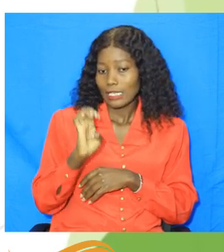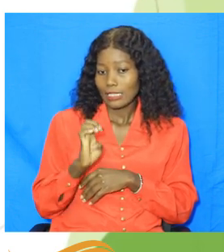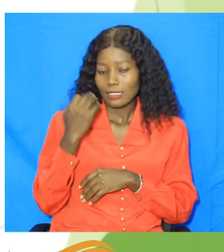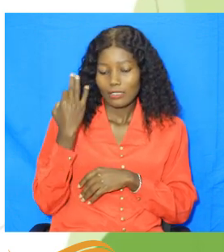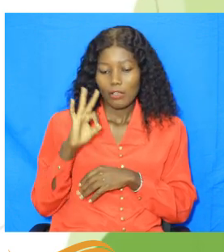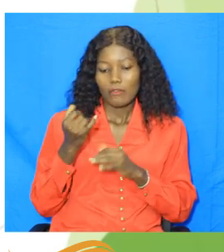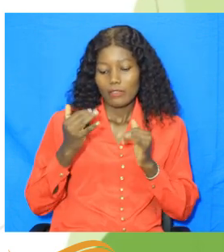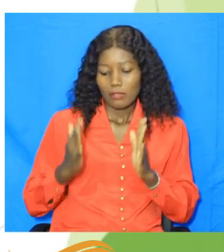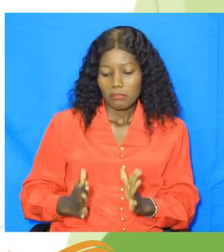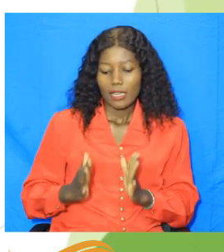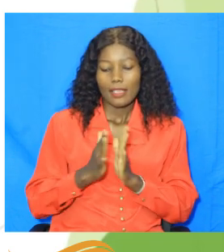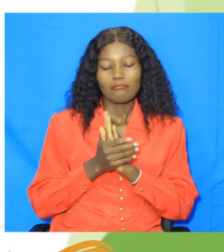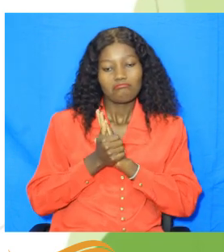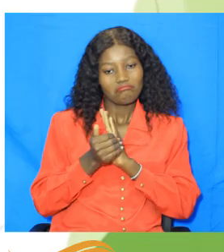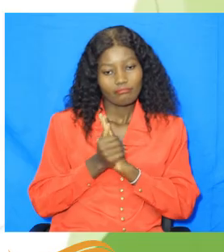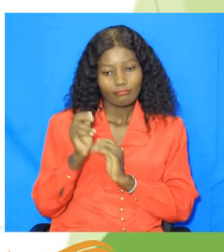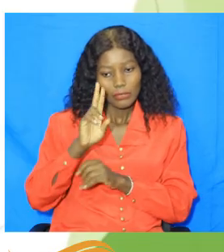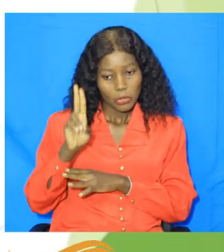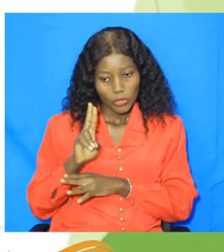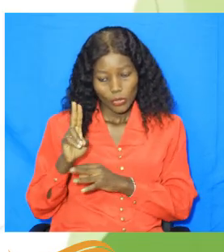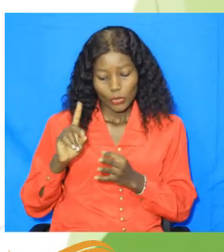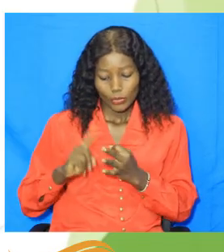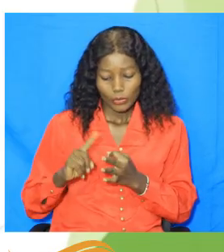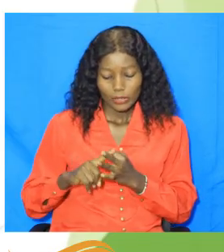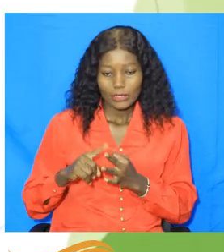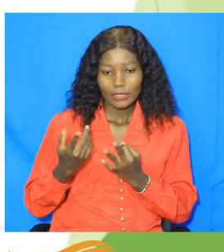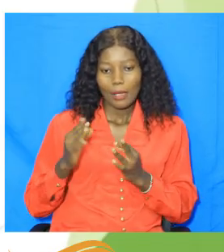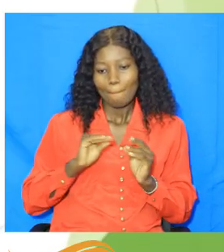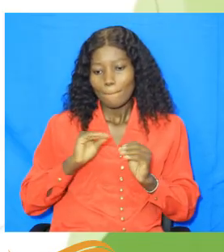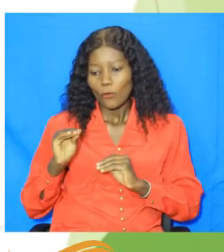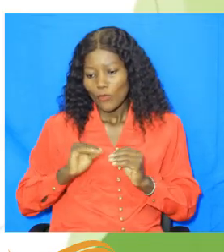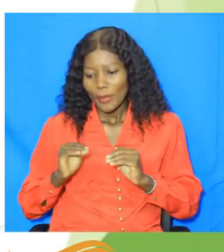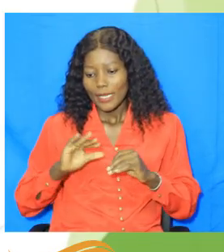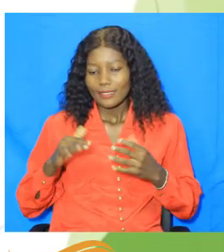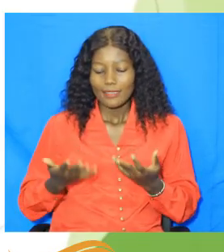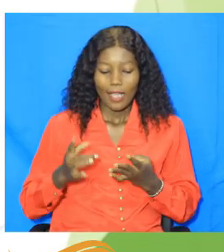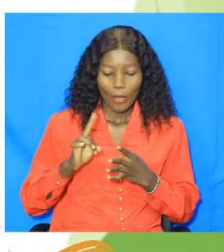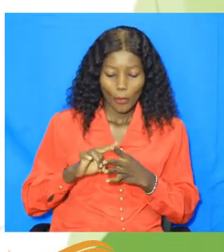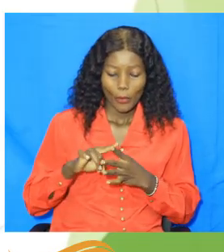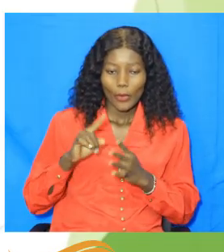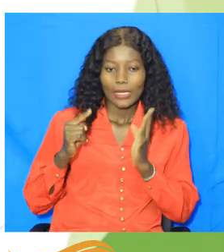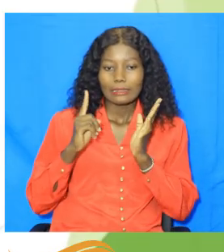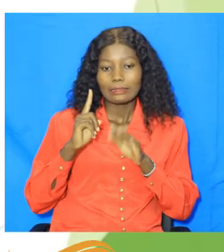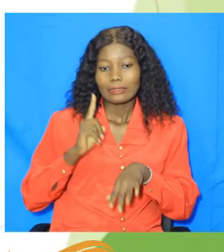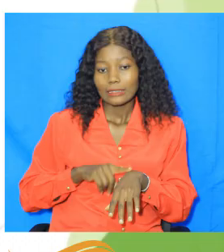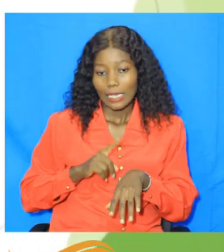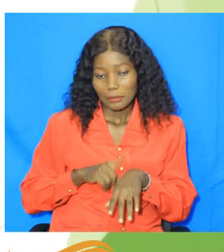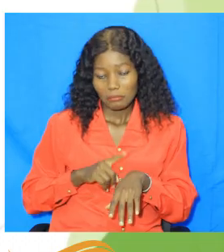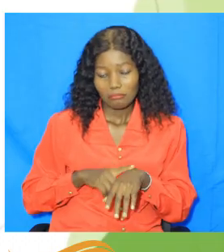the techniques used, the transitional movements, timing and